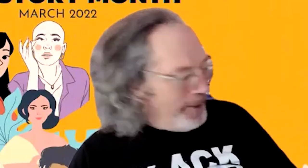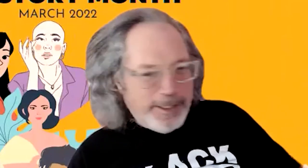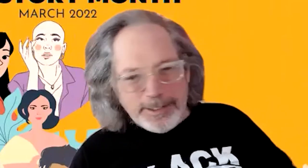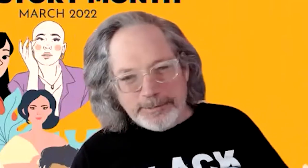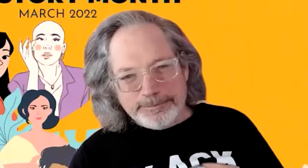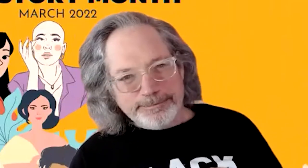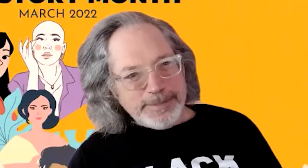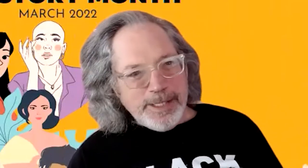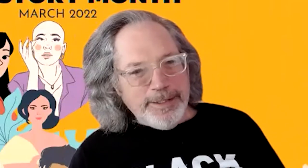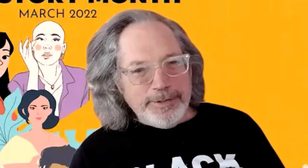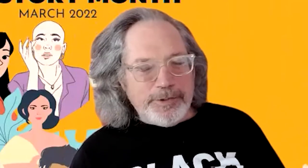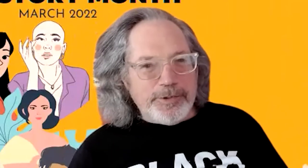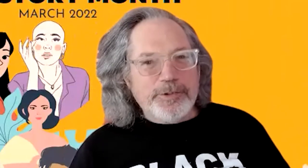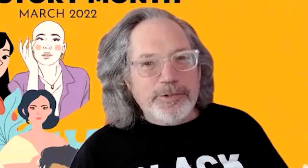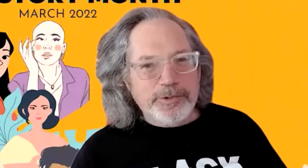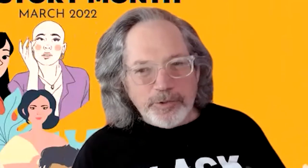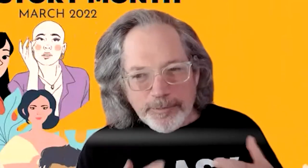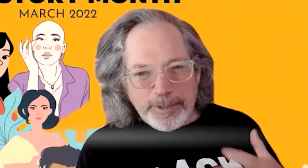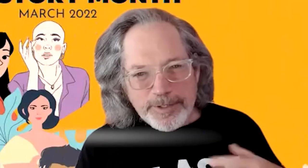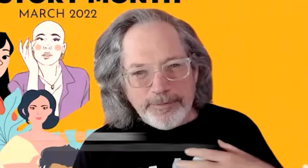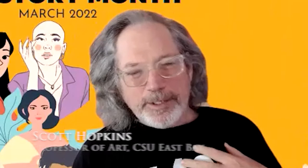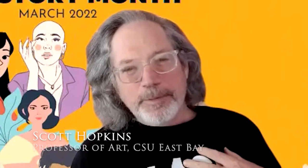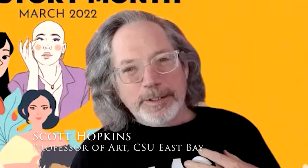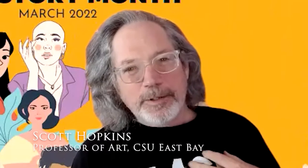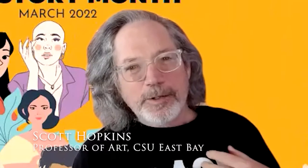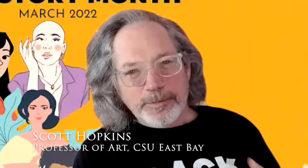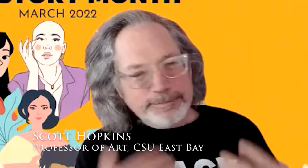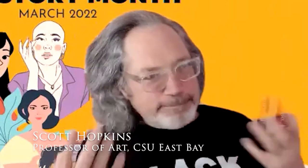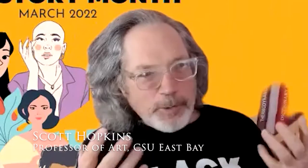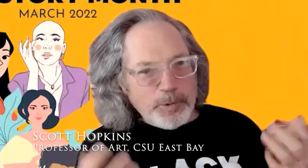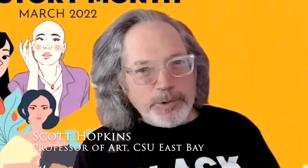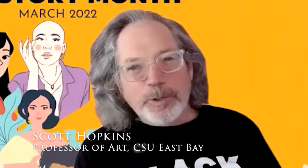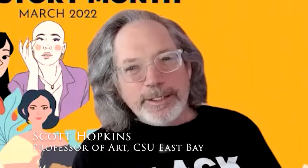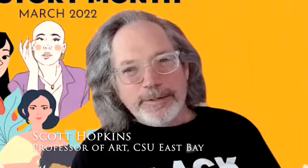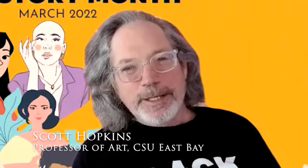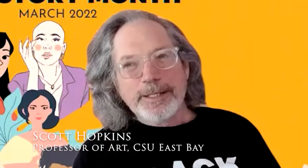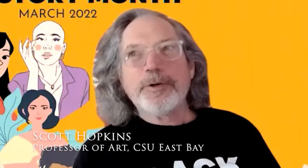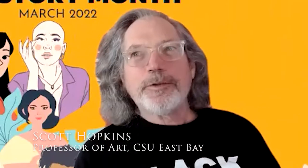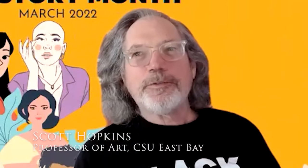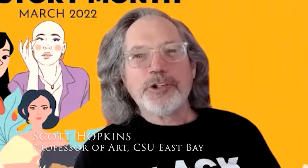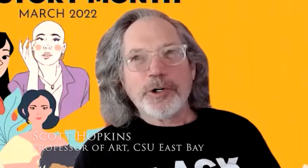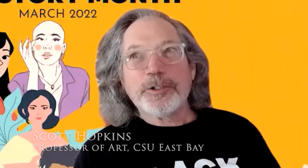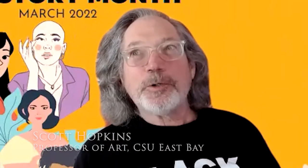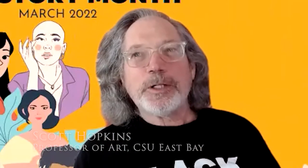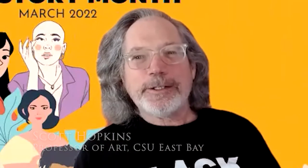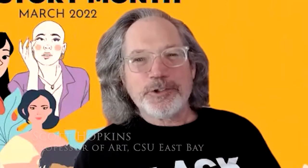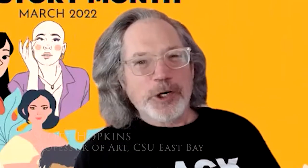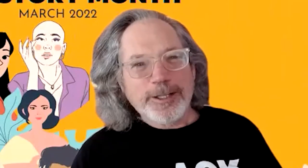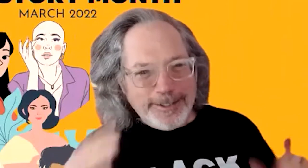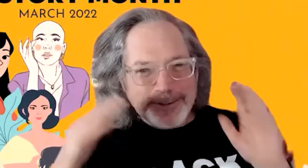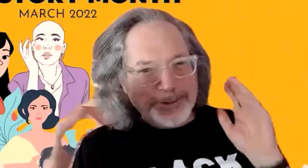here. Just to describe myself, I'm an older white man with charcoal